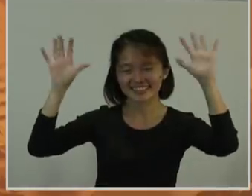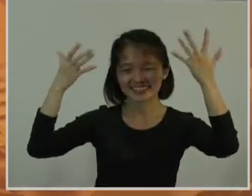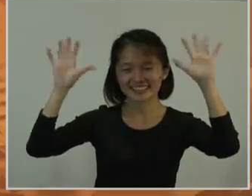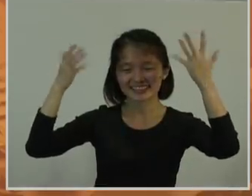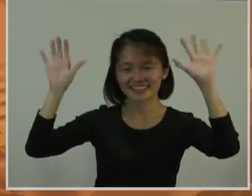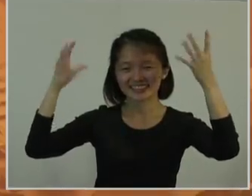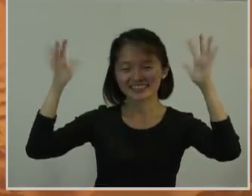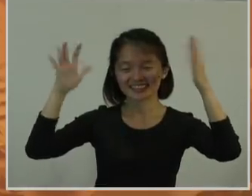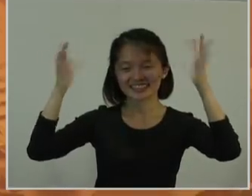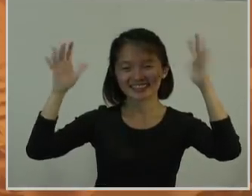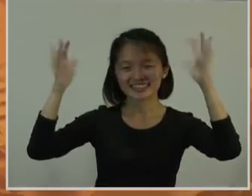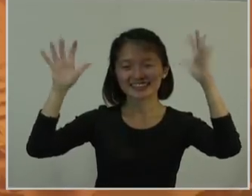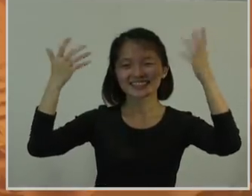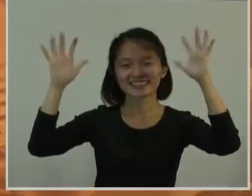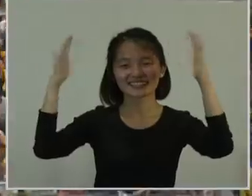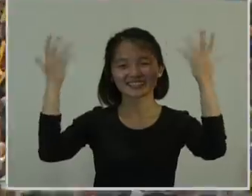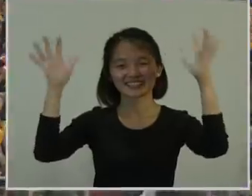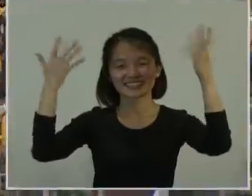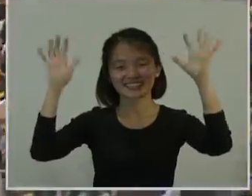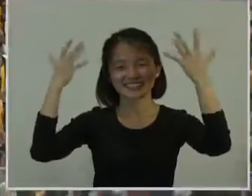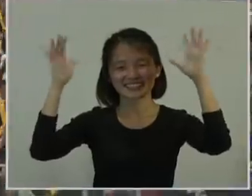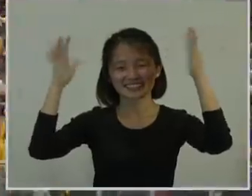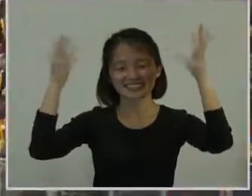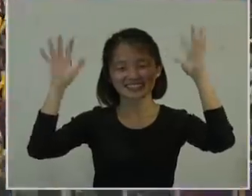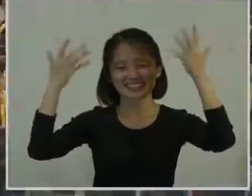All right!